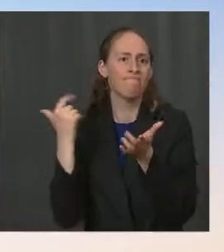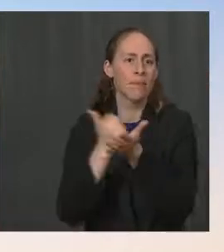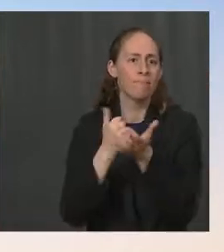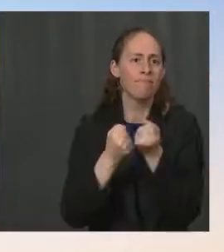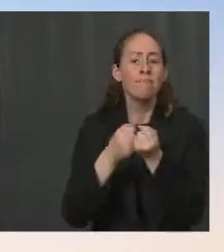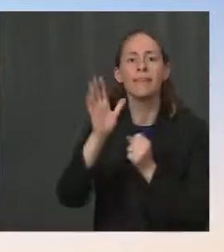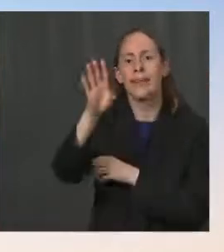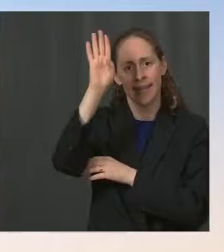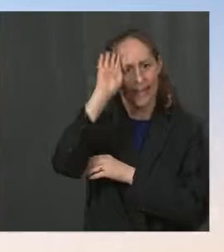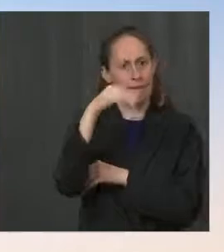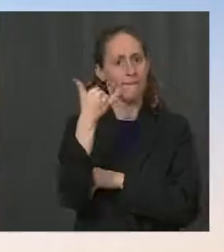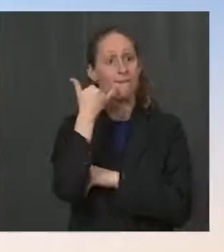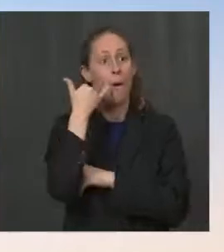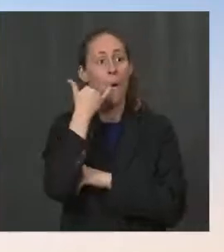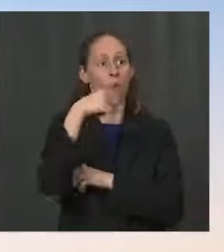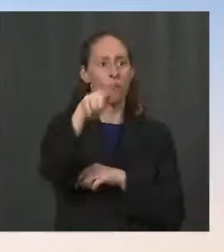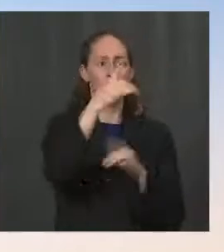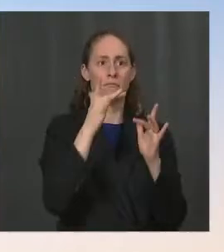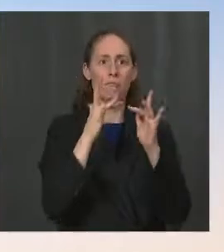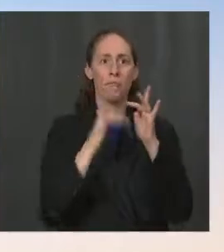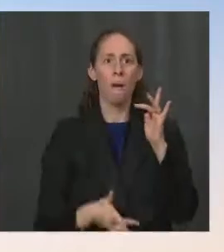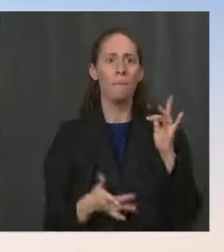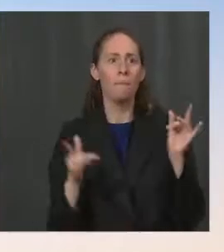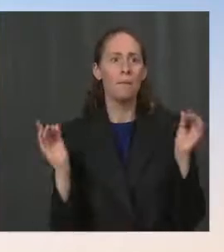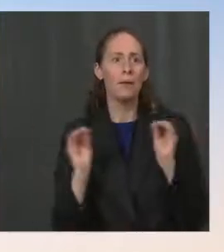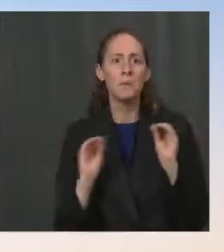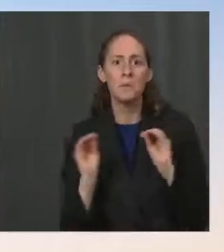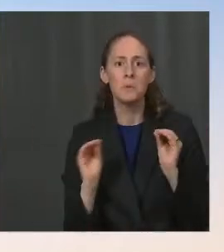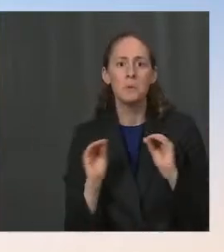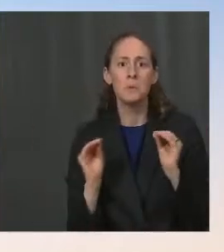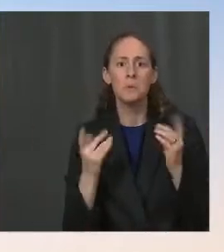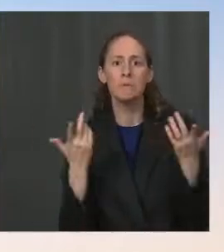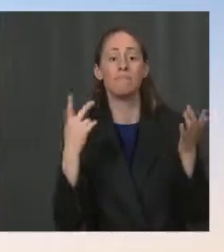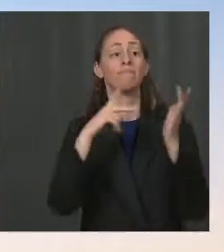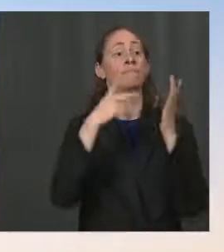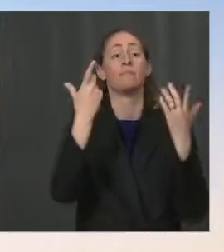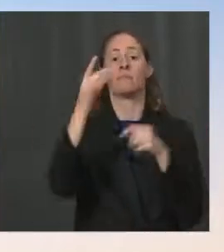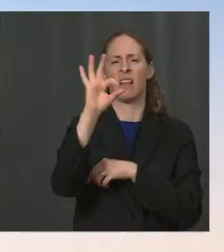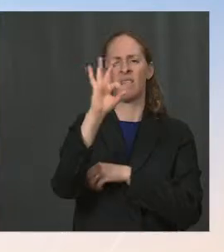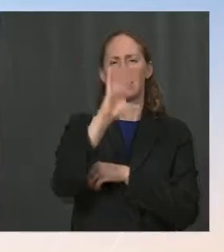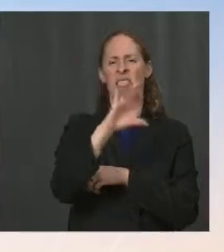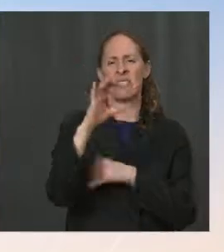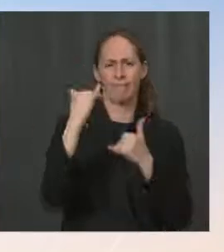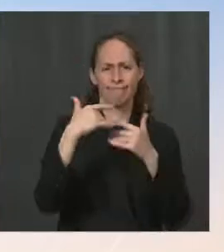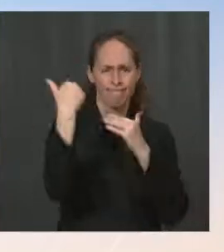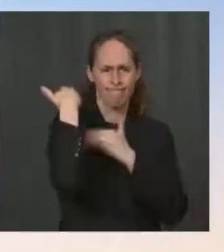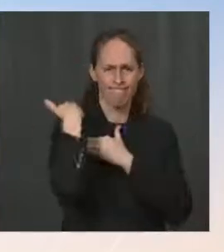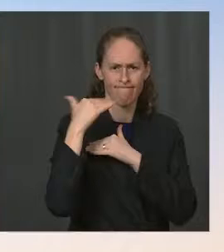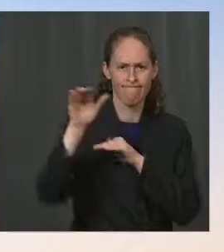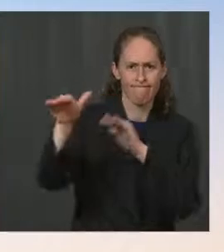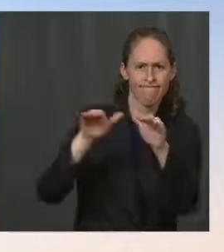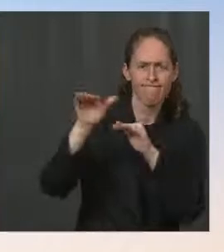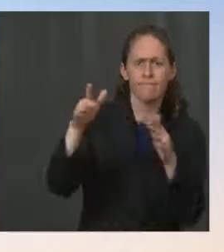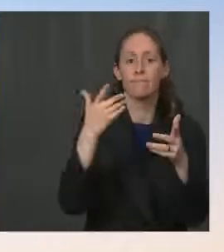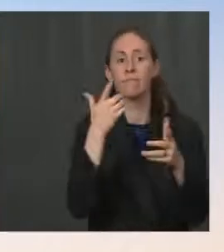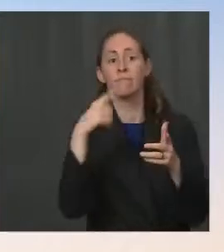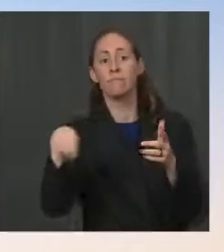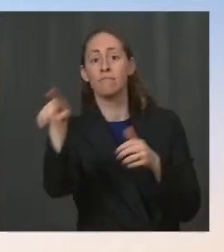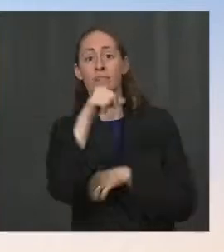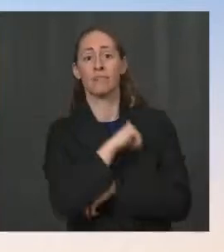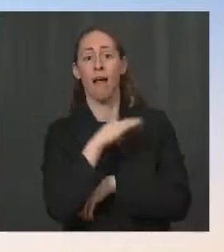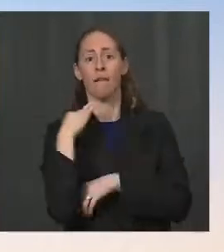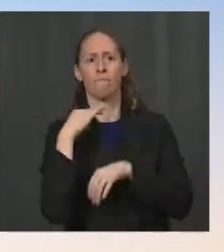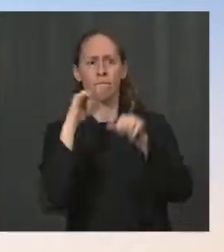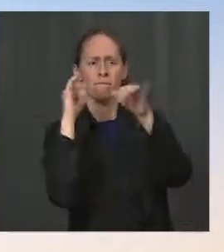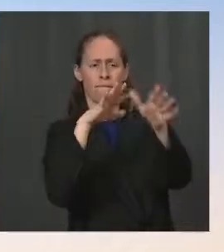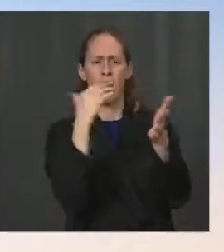days. And FCC is working directly with wireless carriers and has deployed staff to Louisiana to prioritize recovery